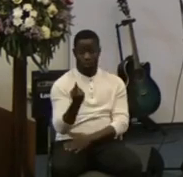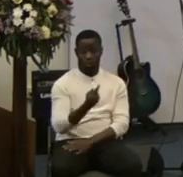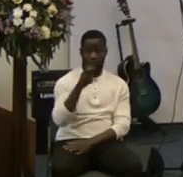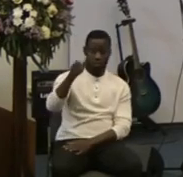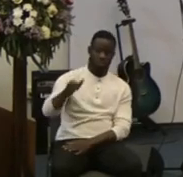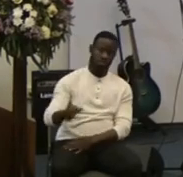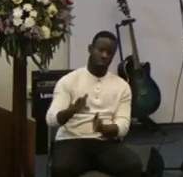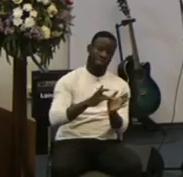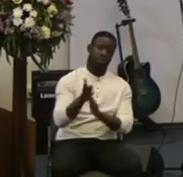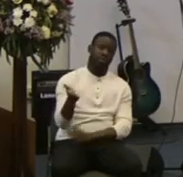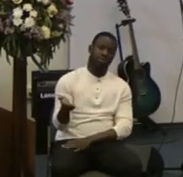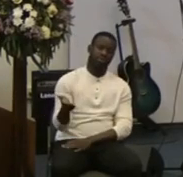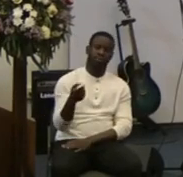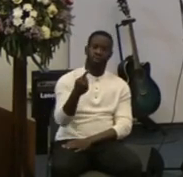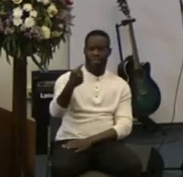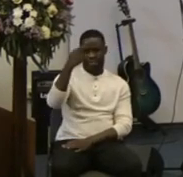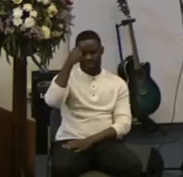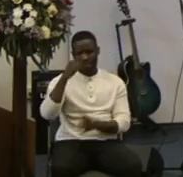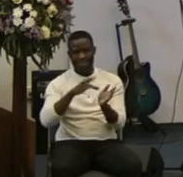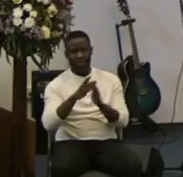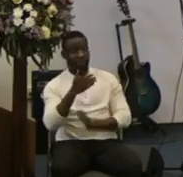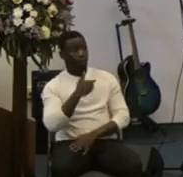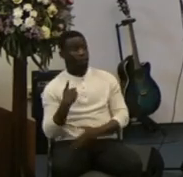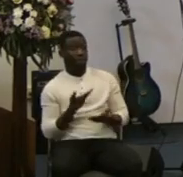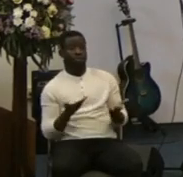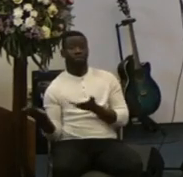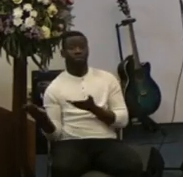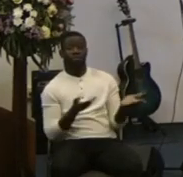Jesus. What do you think of Jesus this morning?